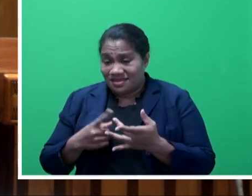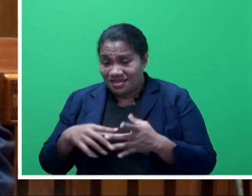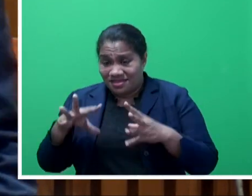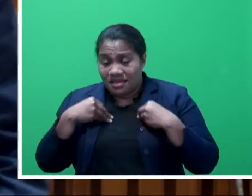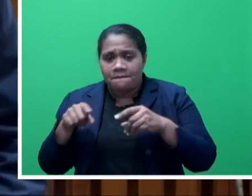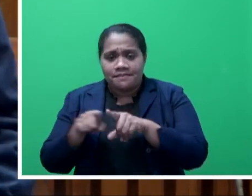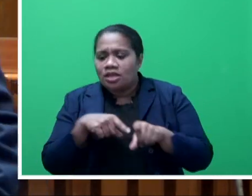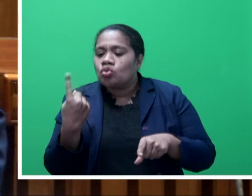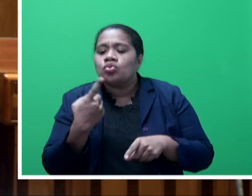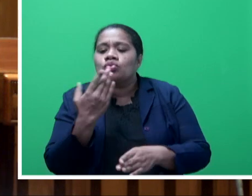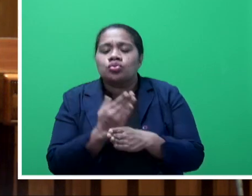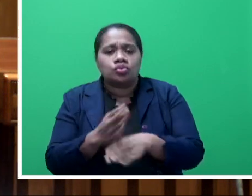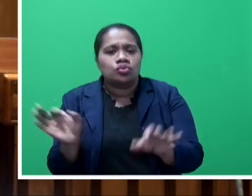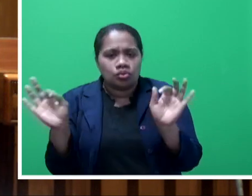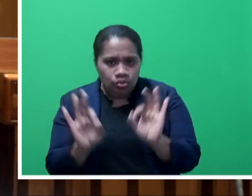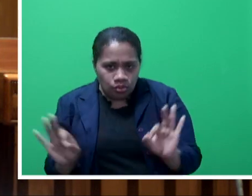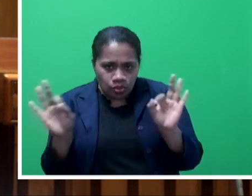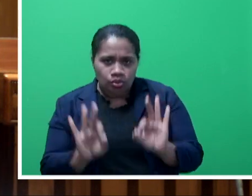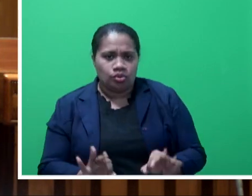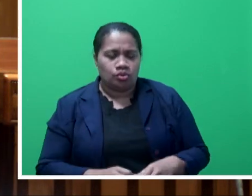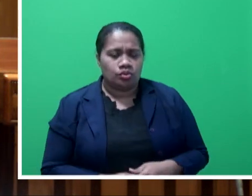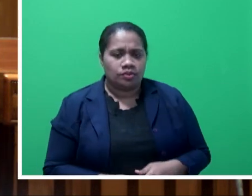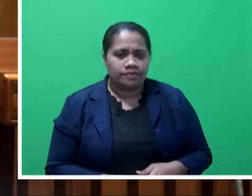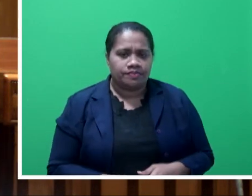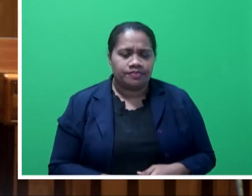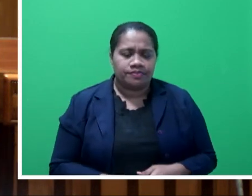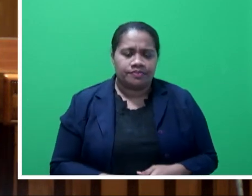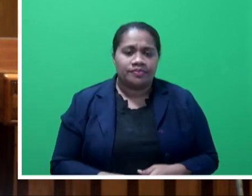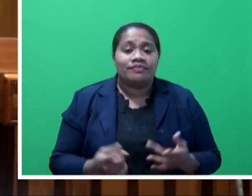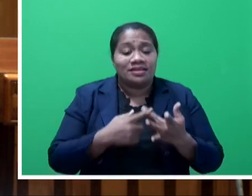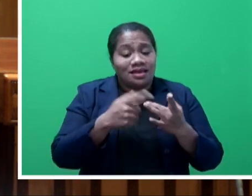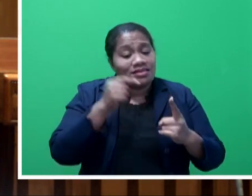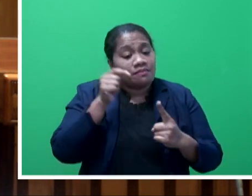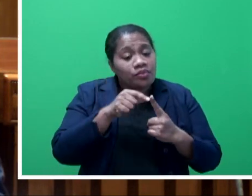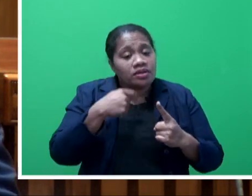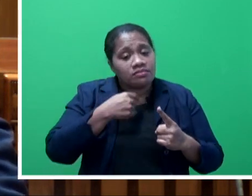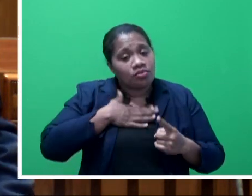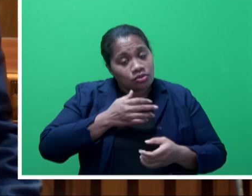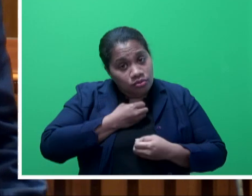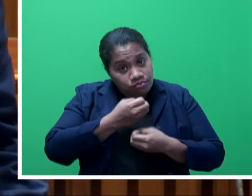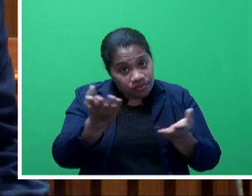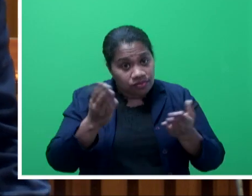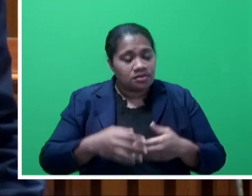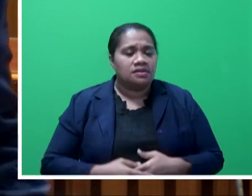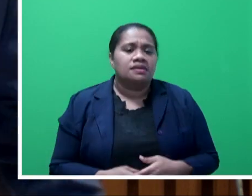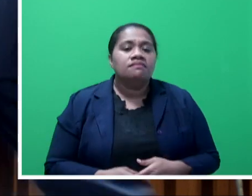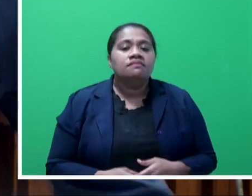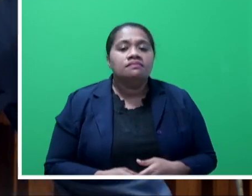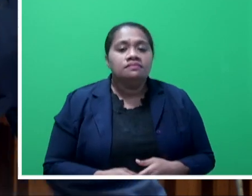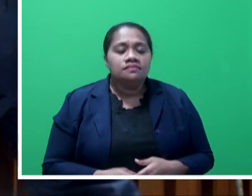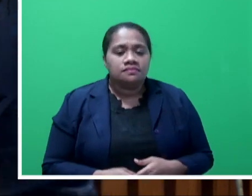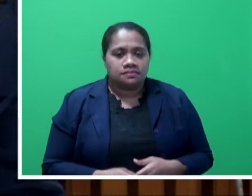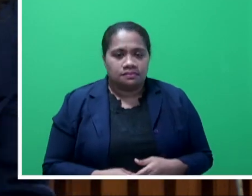Mr. Speaker, sir, the other point that I also wanted to highlight in that respect is that we